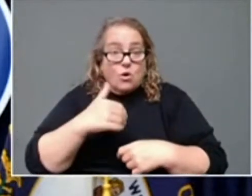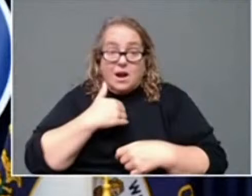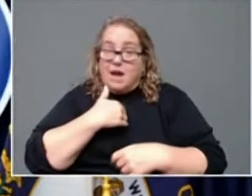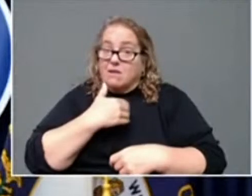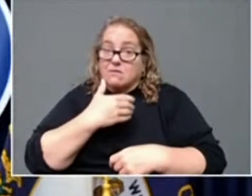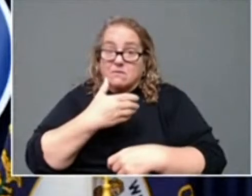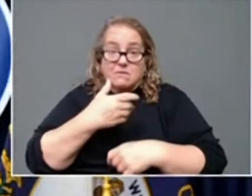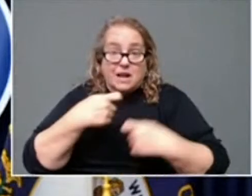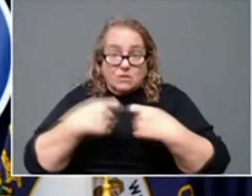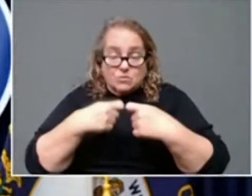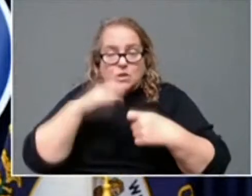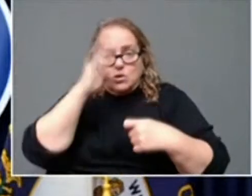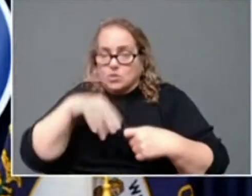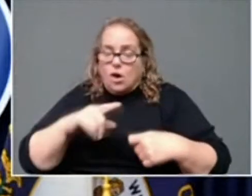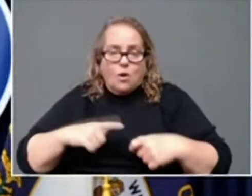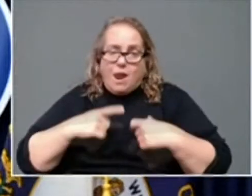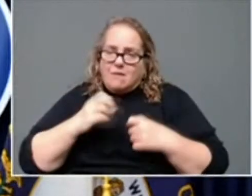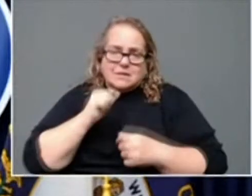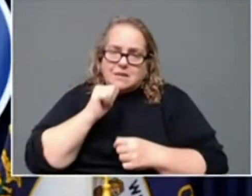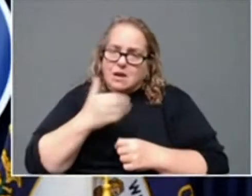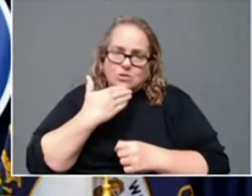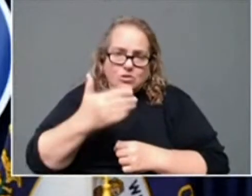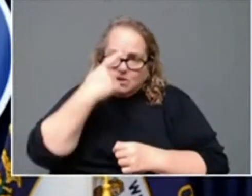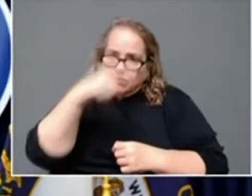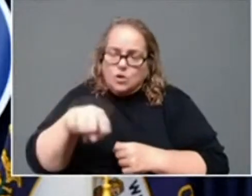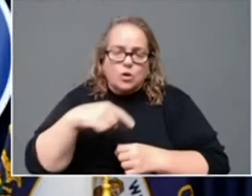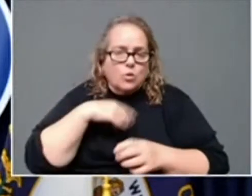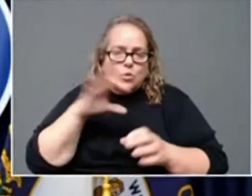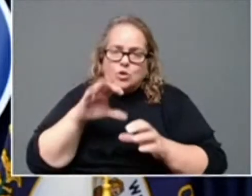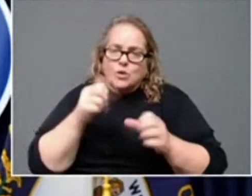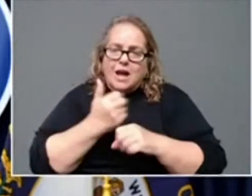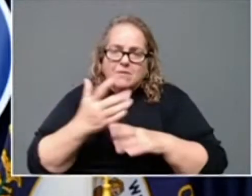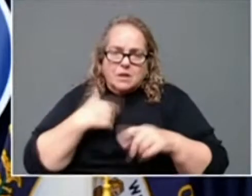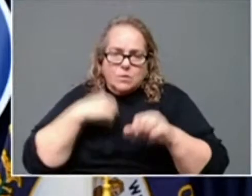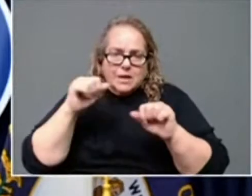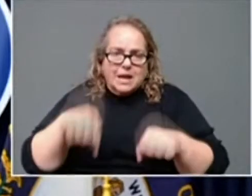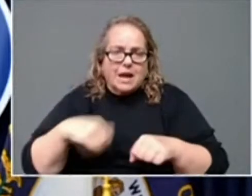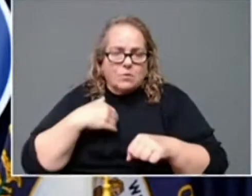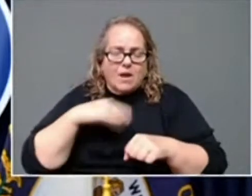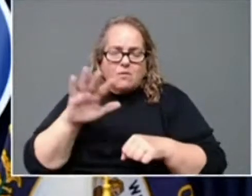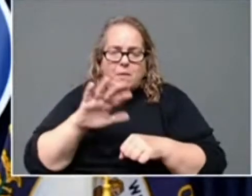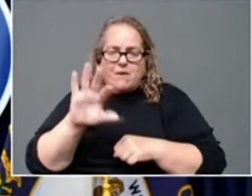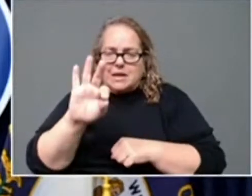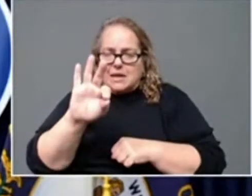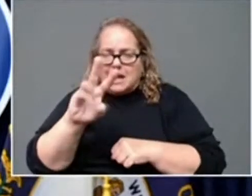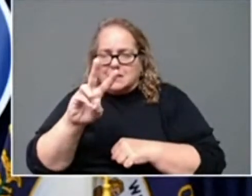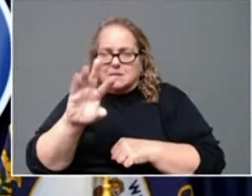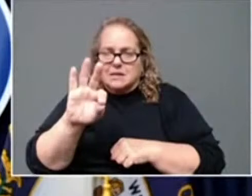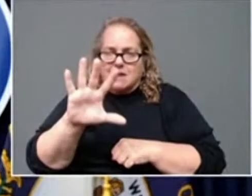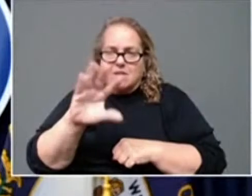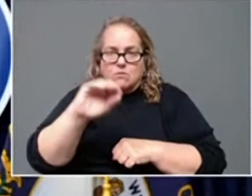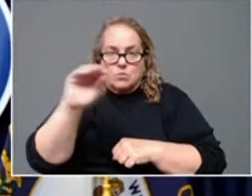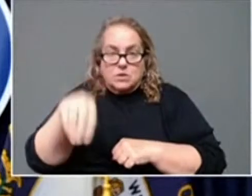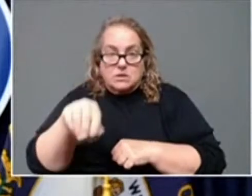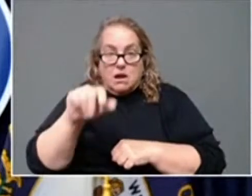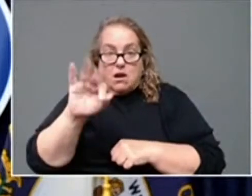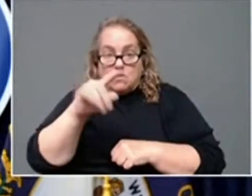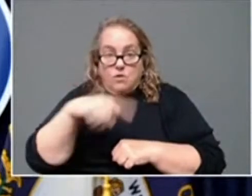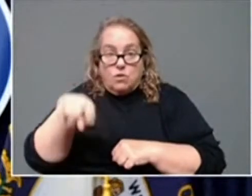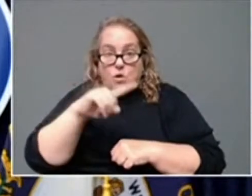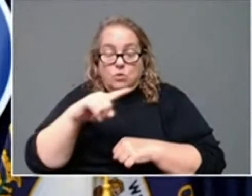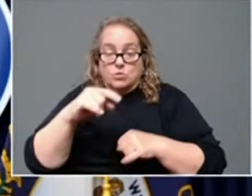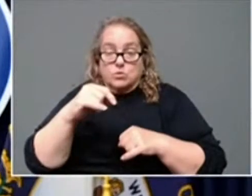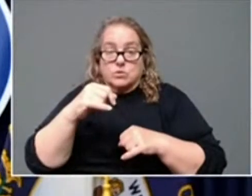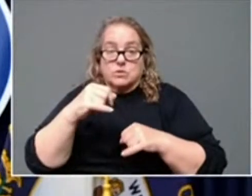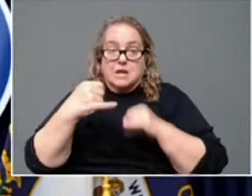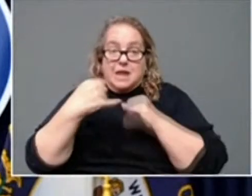can. We have approximately 96 or 95% of those lines assessed across the